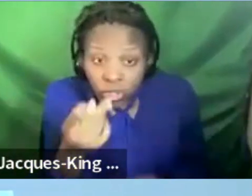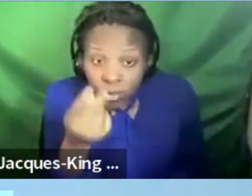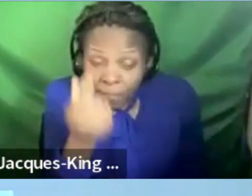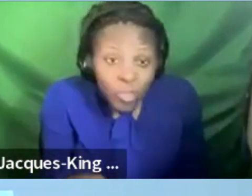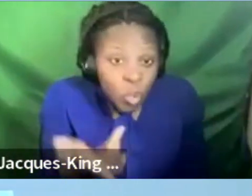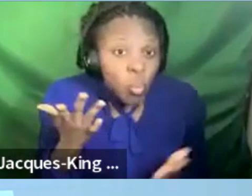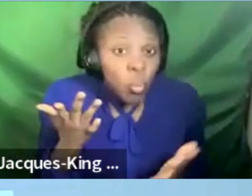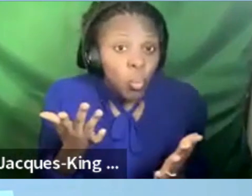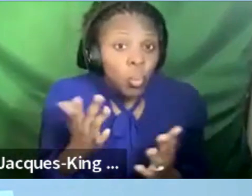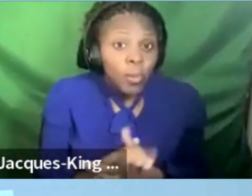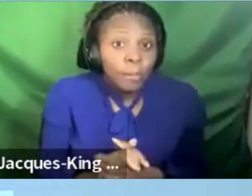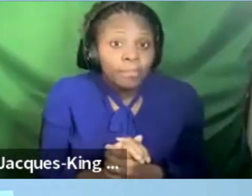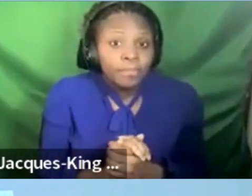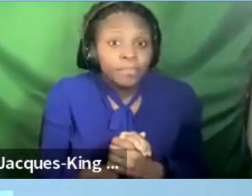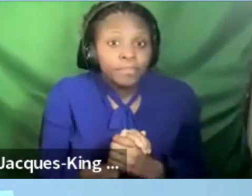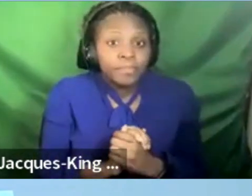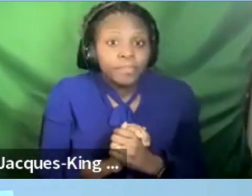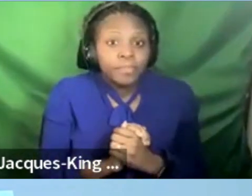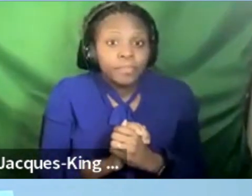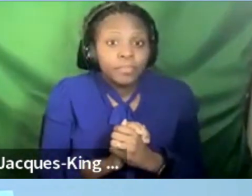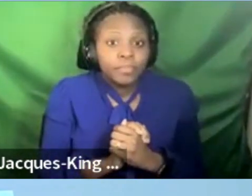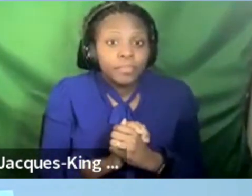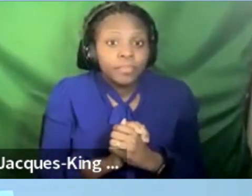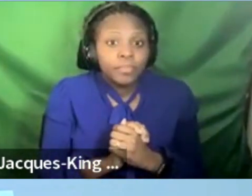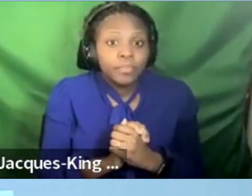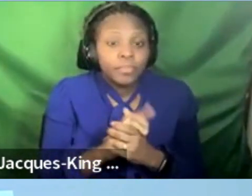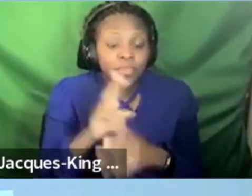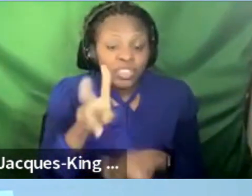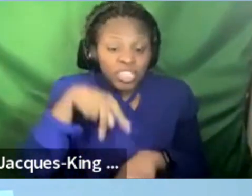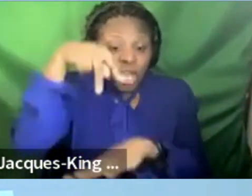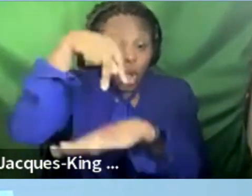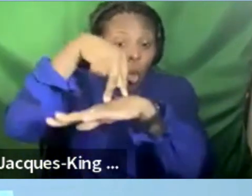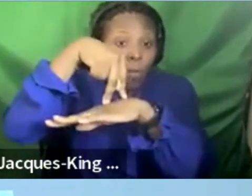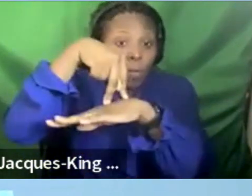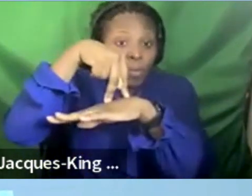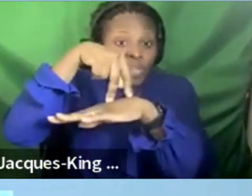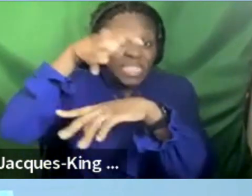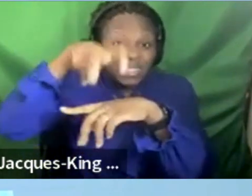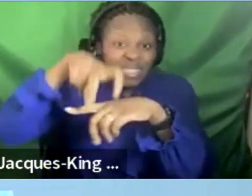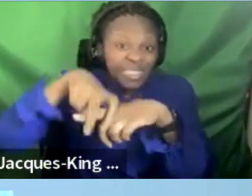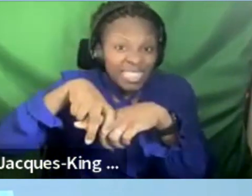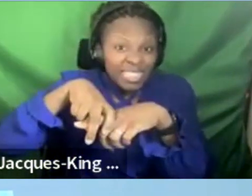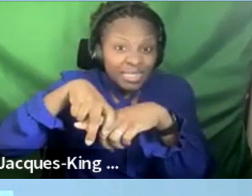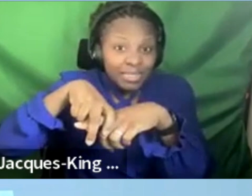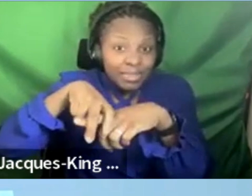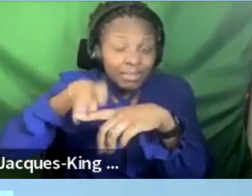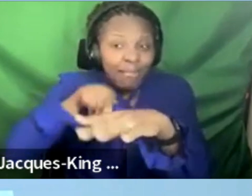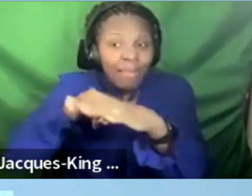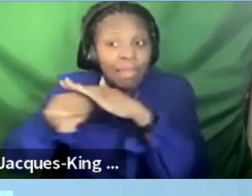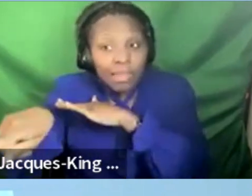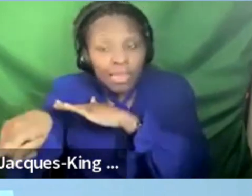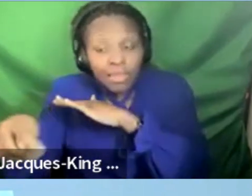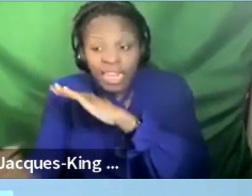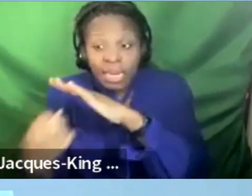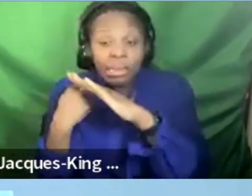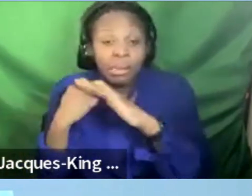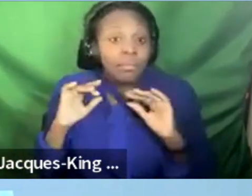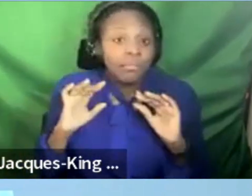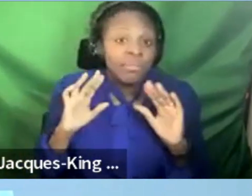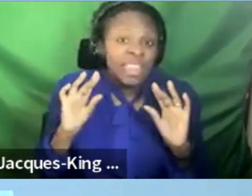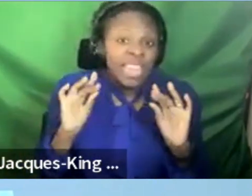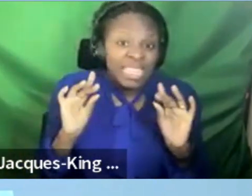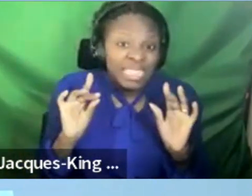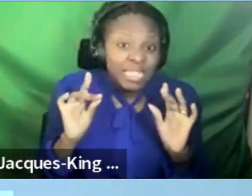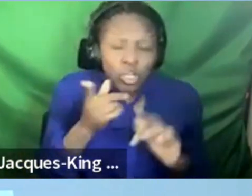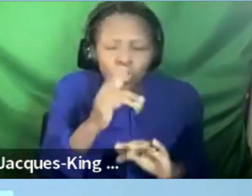directions. There's not, she gets up, she sits down. They exit the